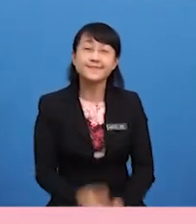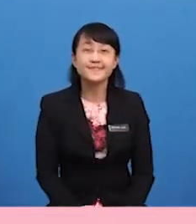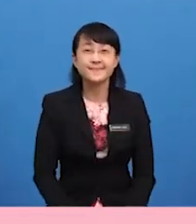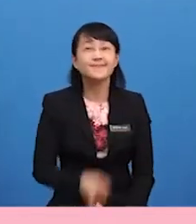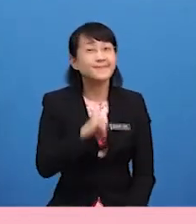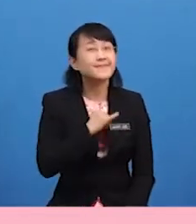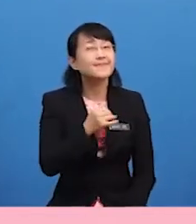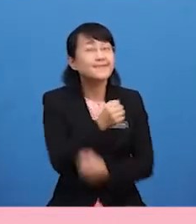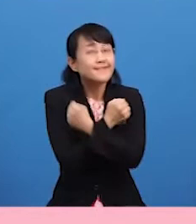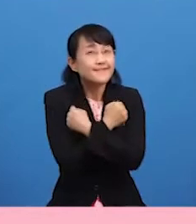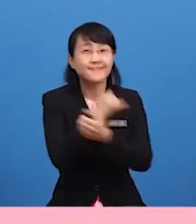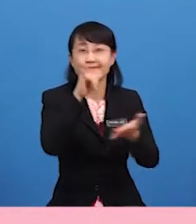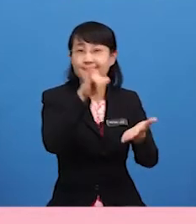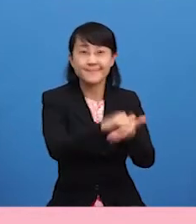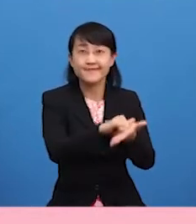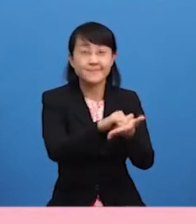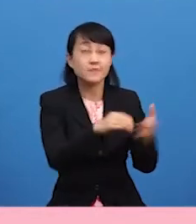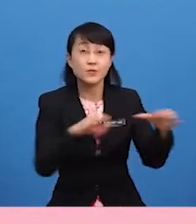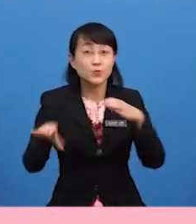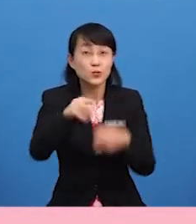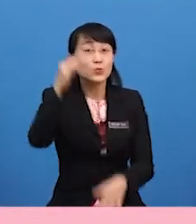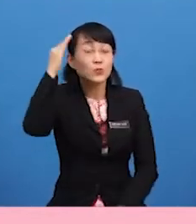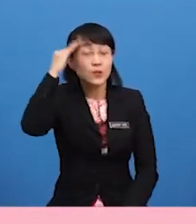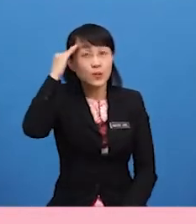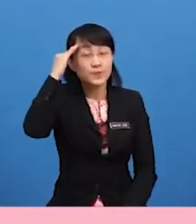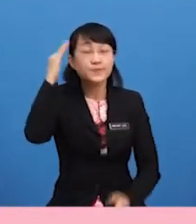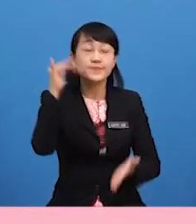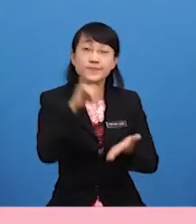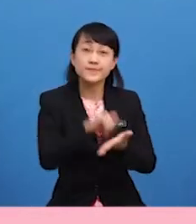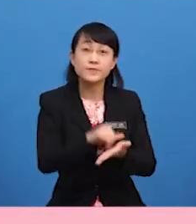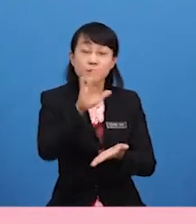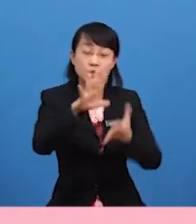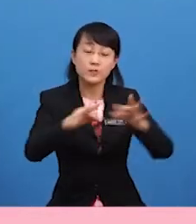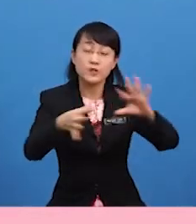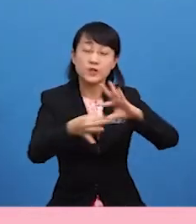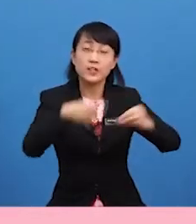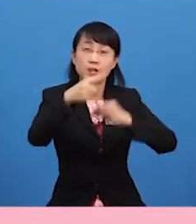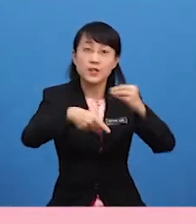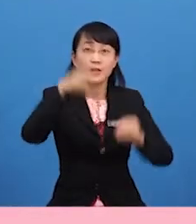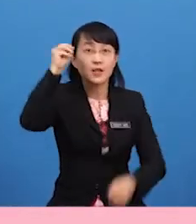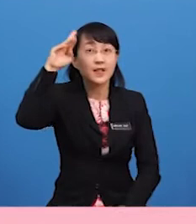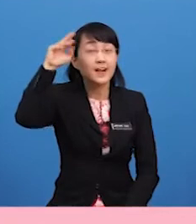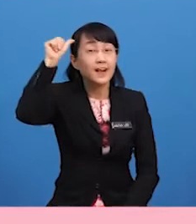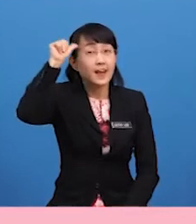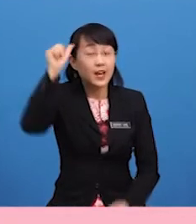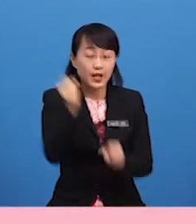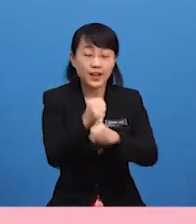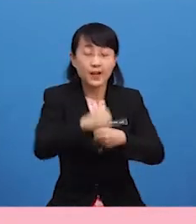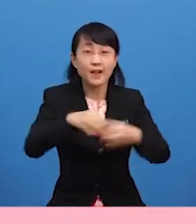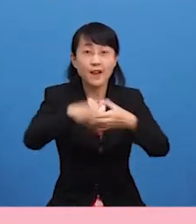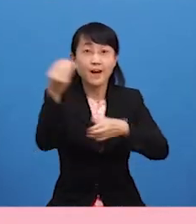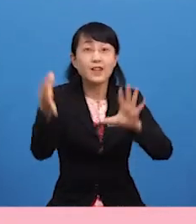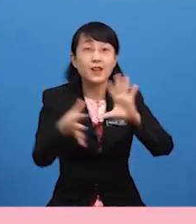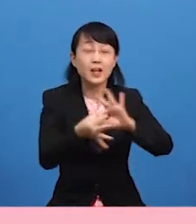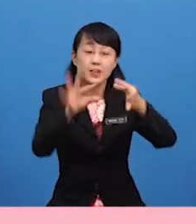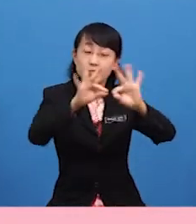I love that. Do you know that your story about Mr. Alex is made out of